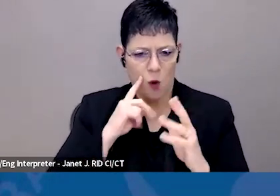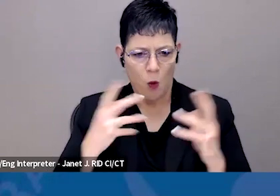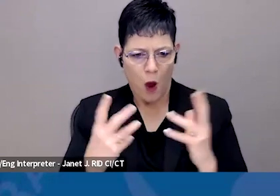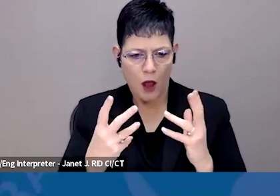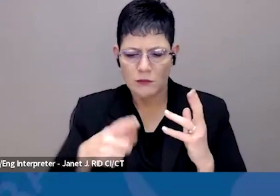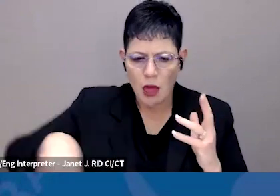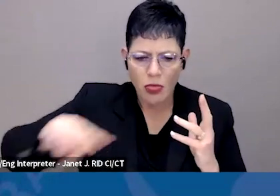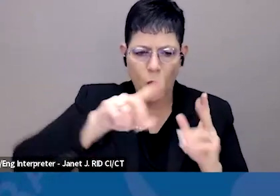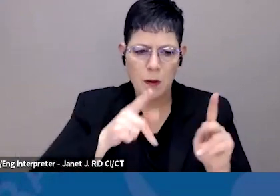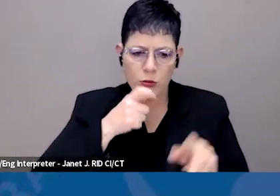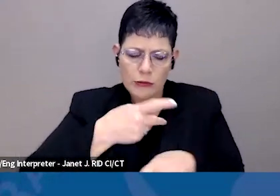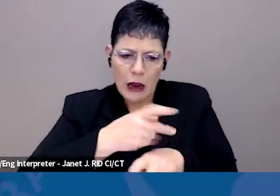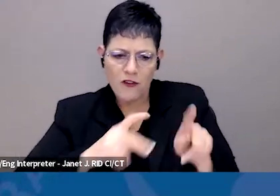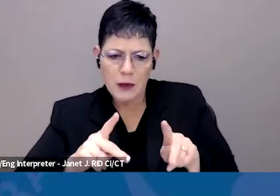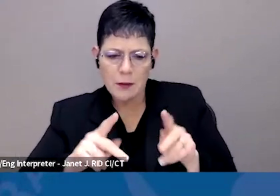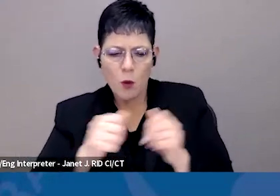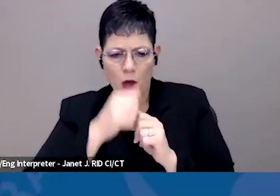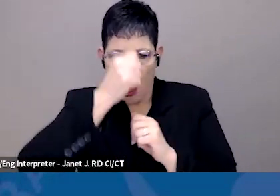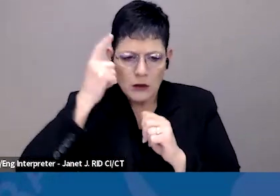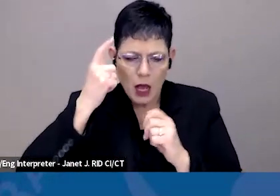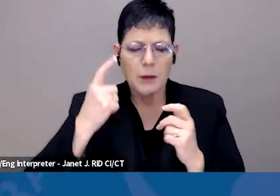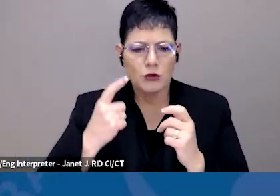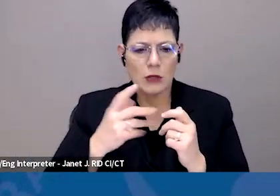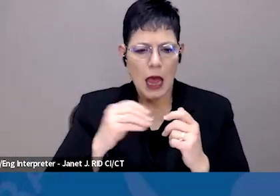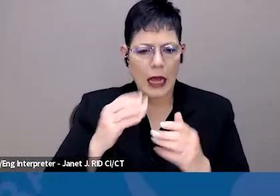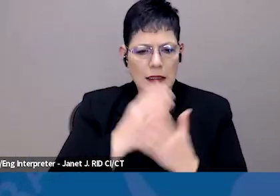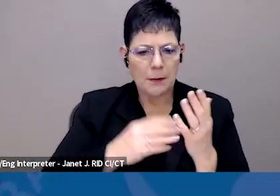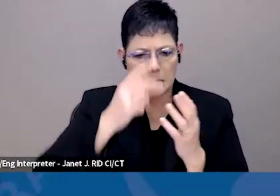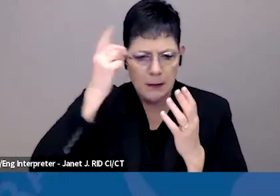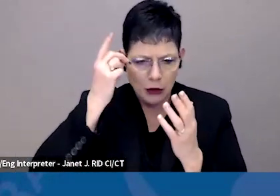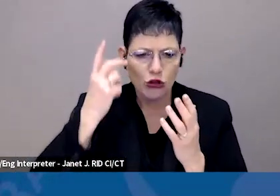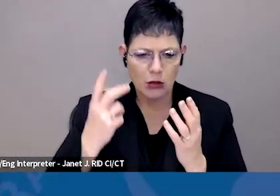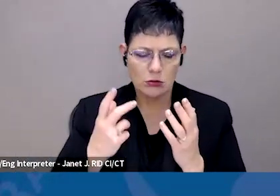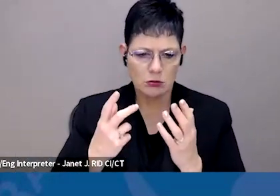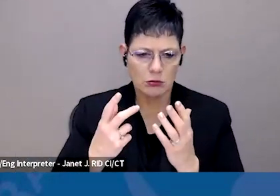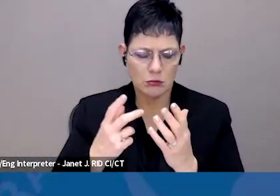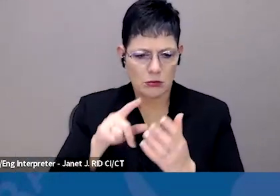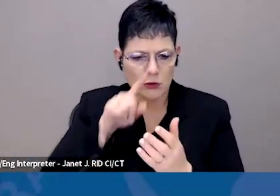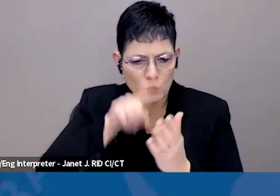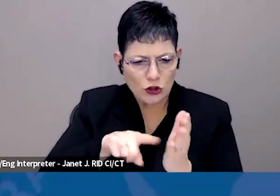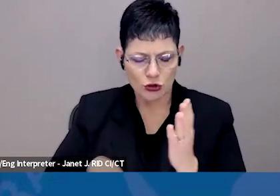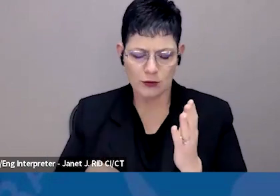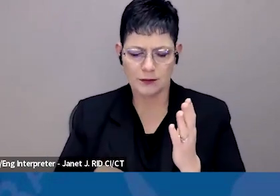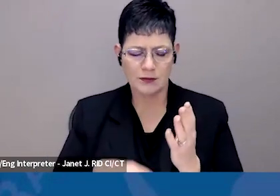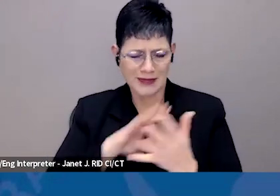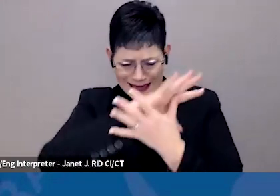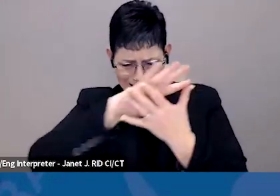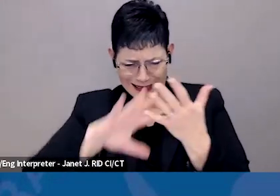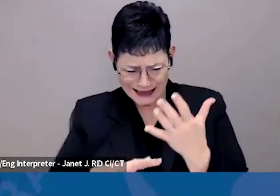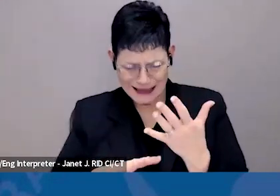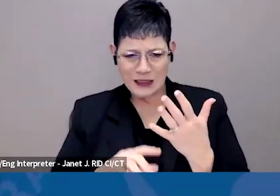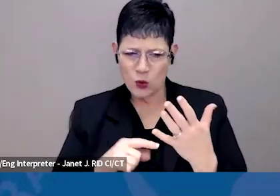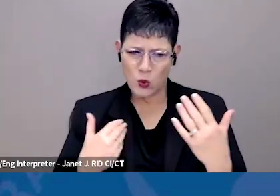family caregivers for people with Alzheimer's disease and related dementias. In addition to all this outstanding work being done at